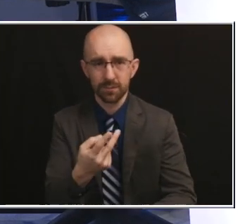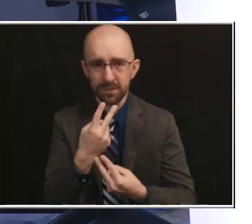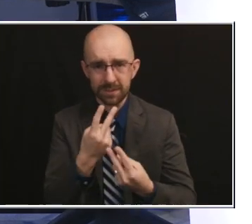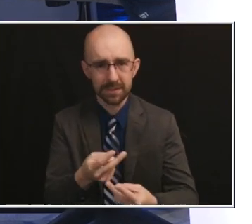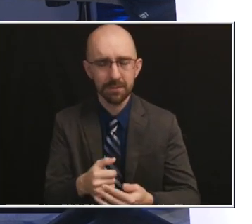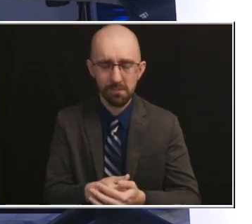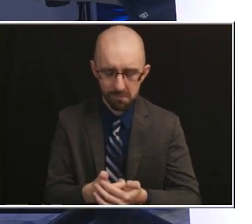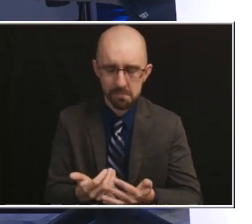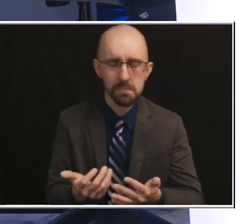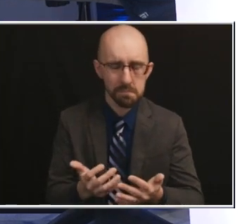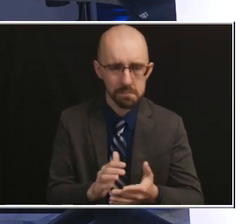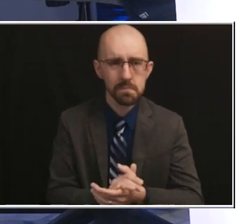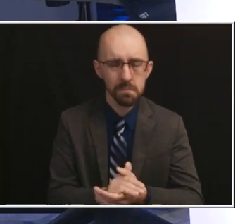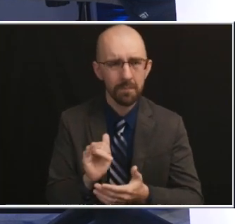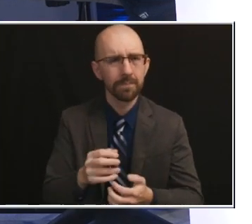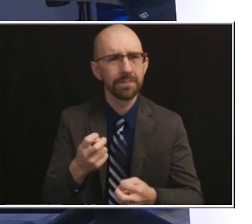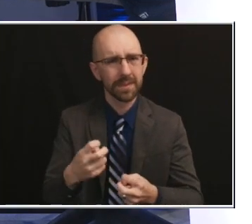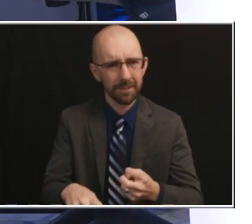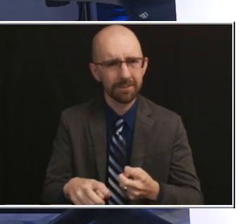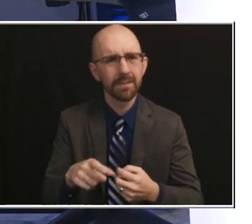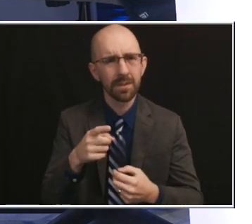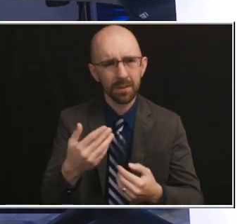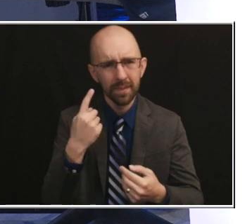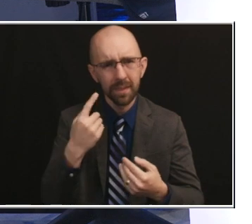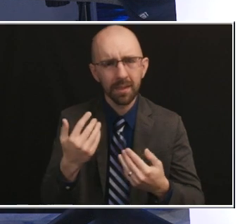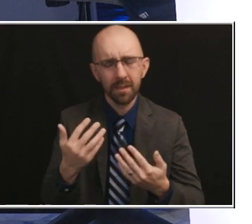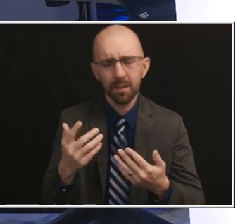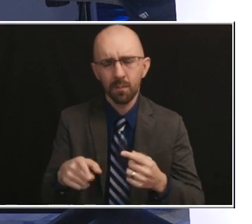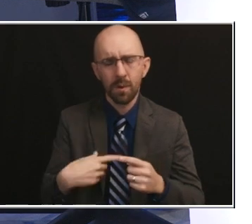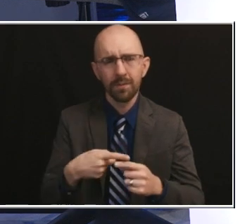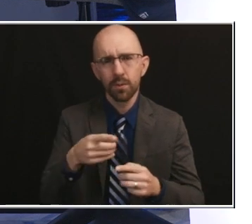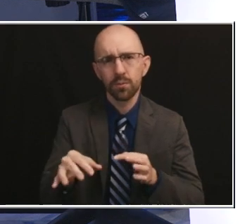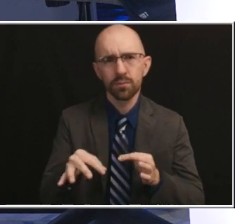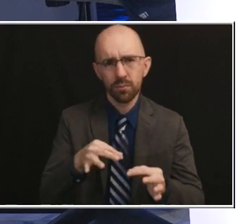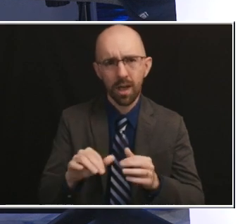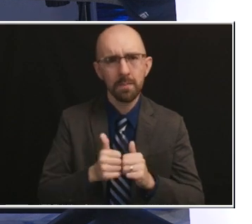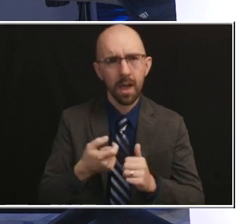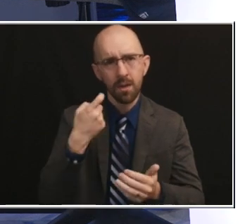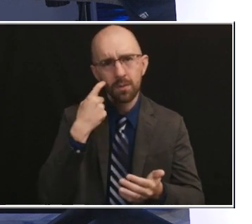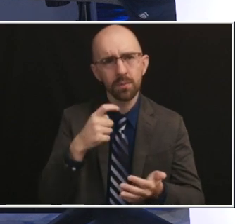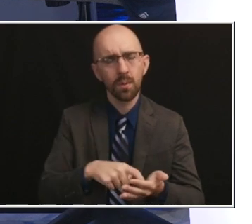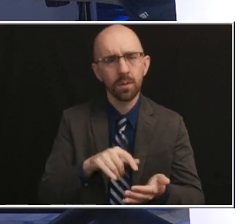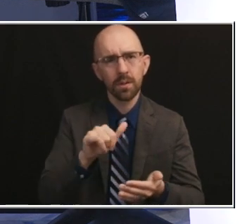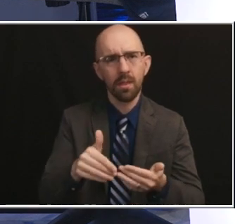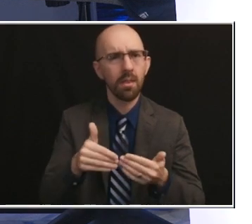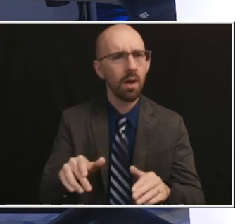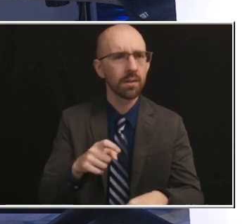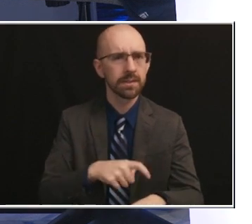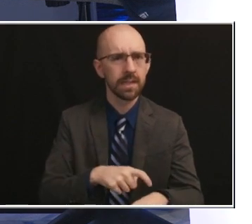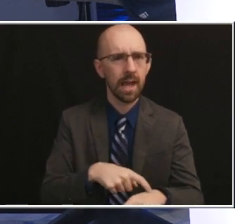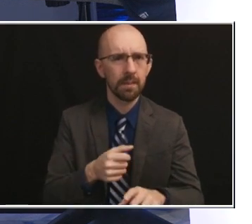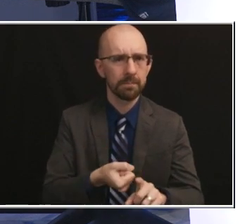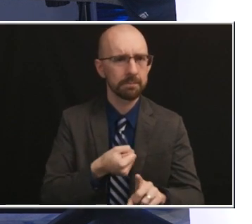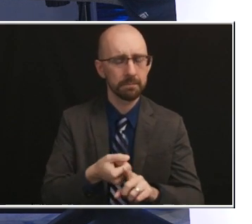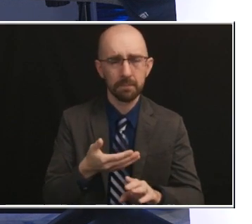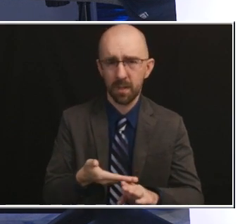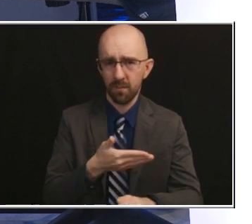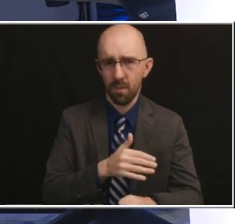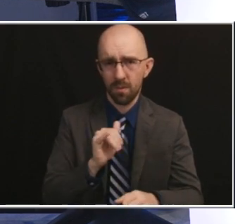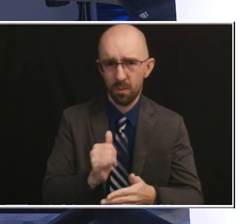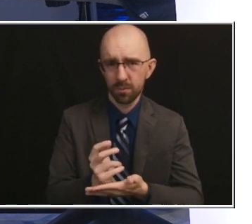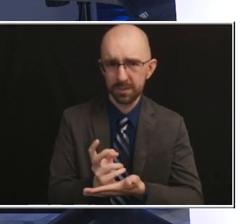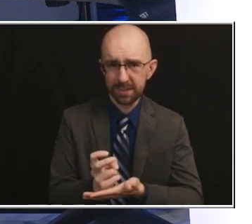that would be hard. So do you think that you were having, when you describe how you noticed those lost time episodes before this, were those seizures?